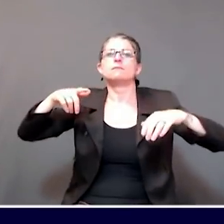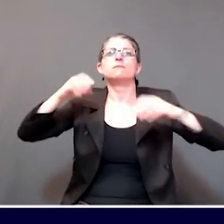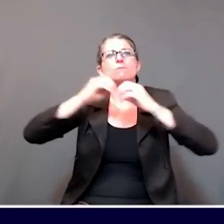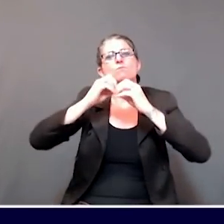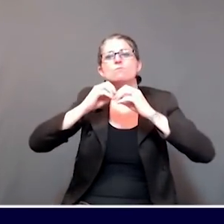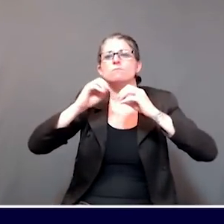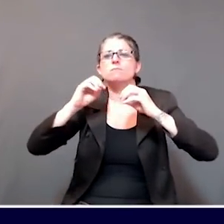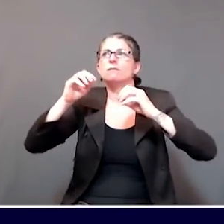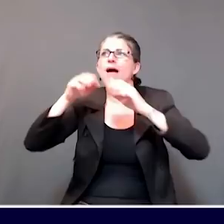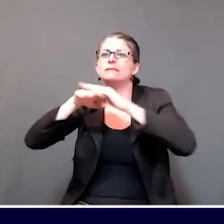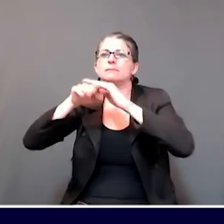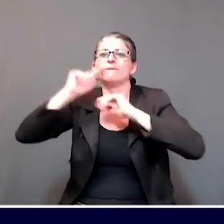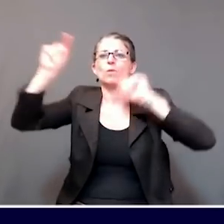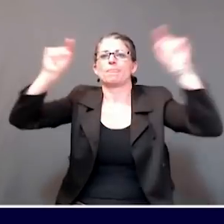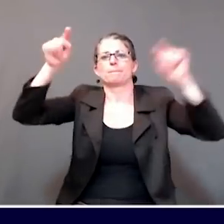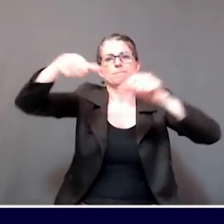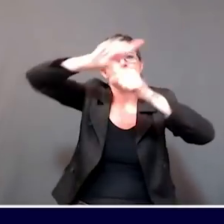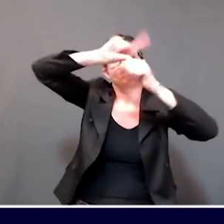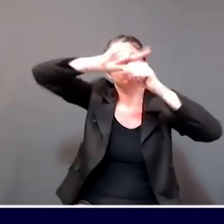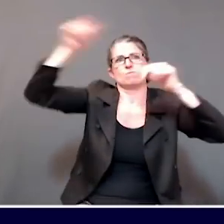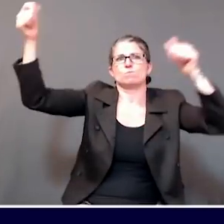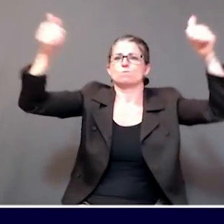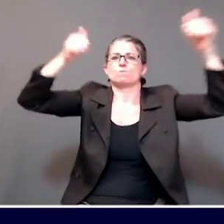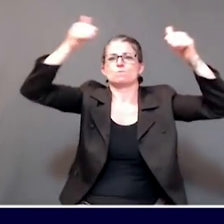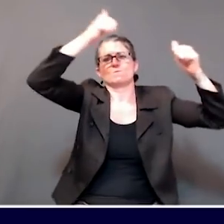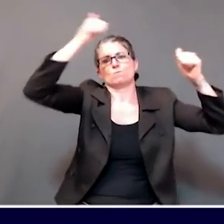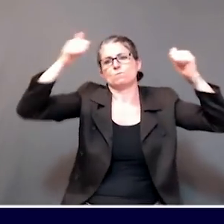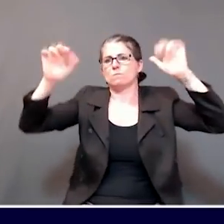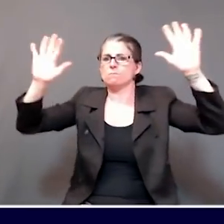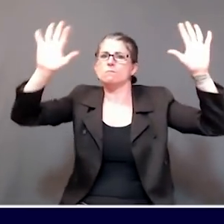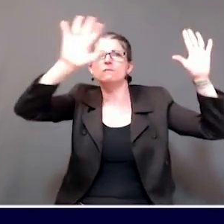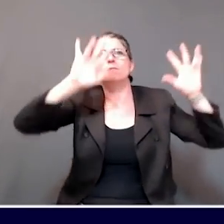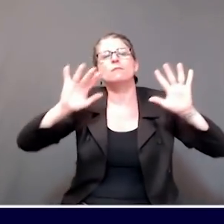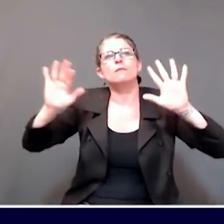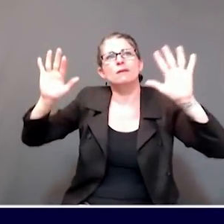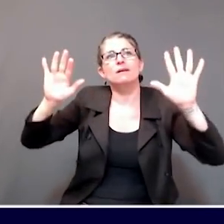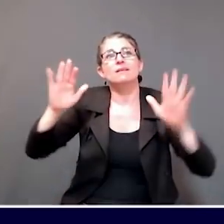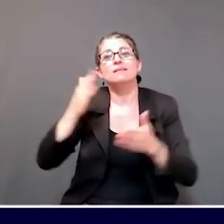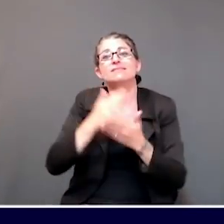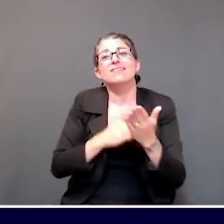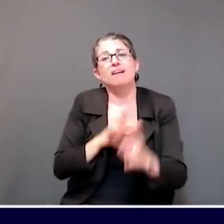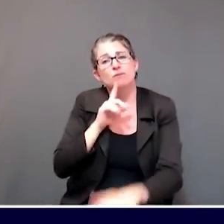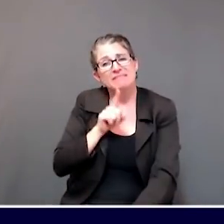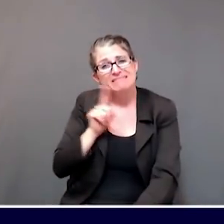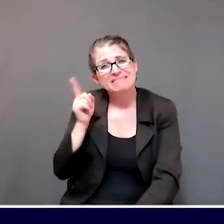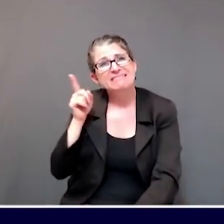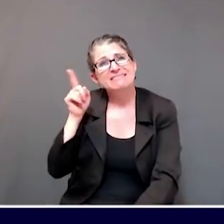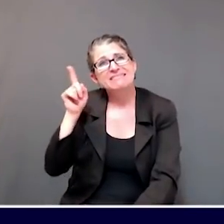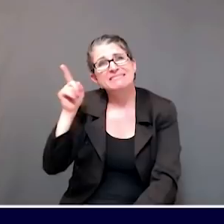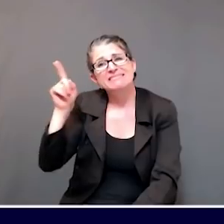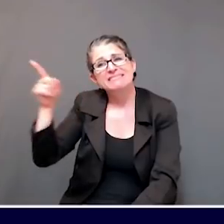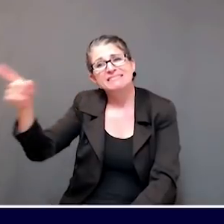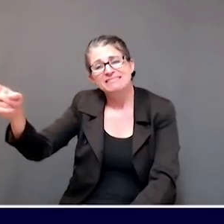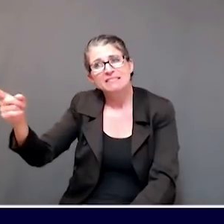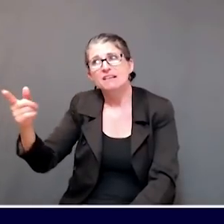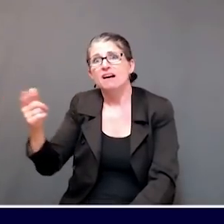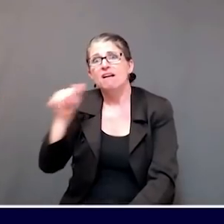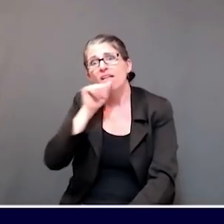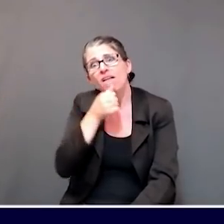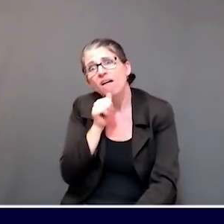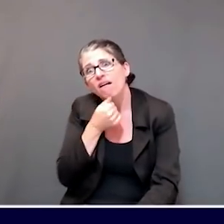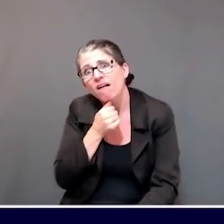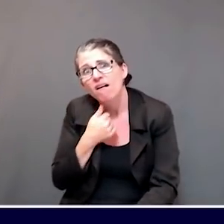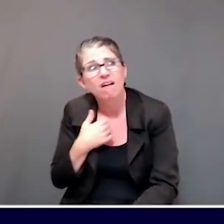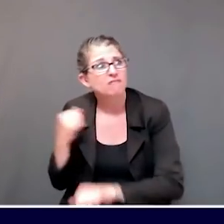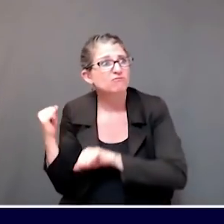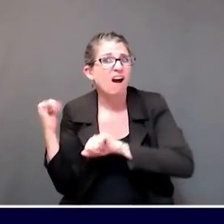them so people throughout the state can have access. And to your second question about broadening testing, we're